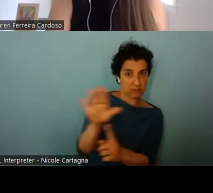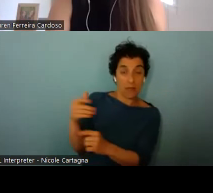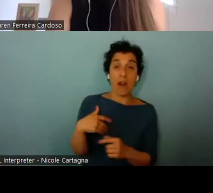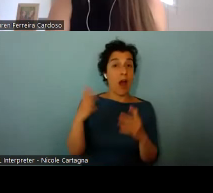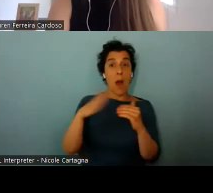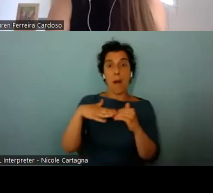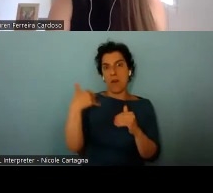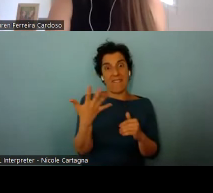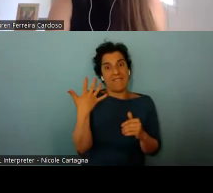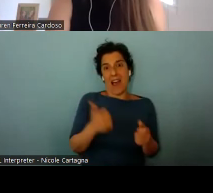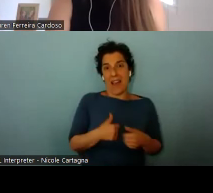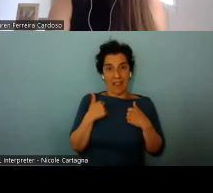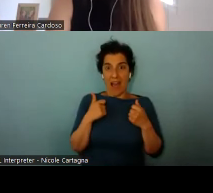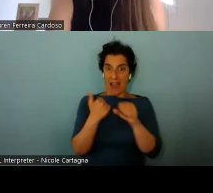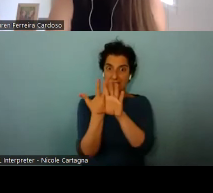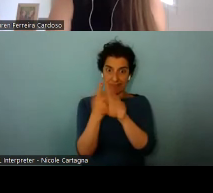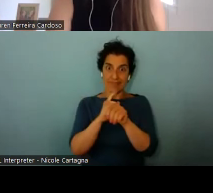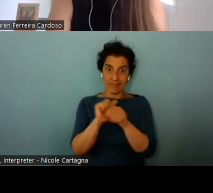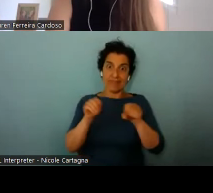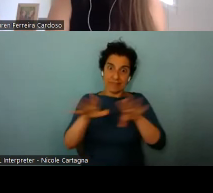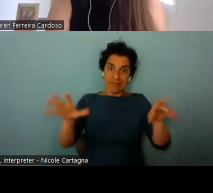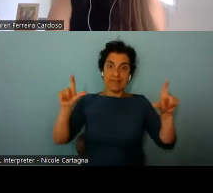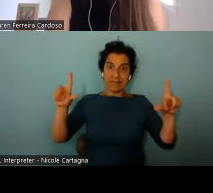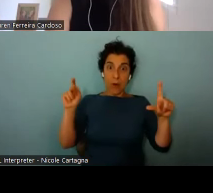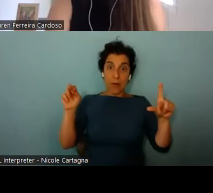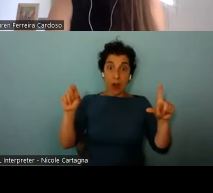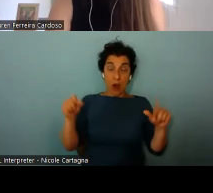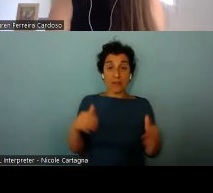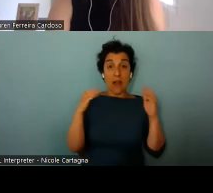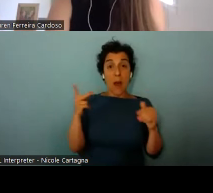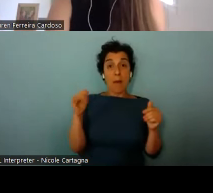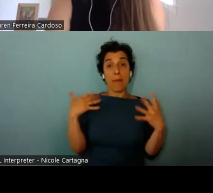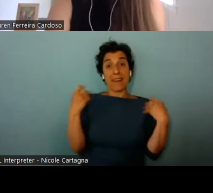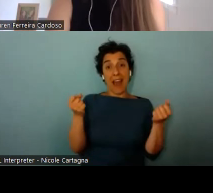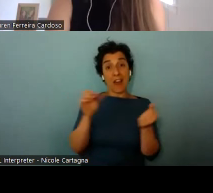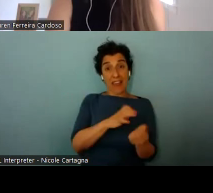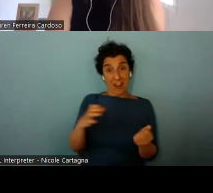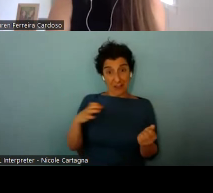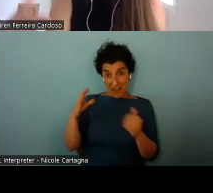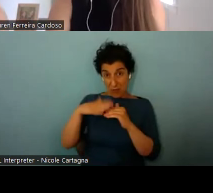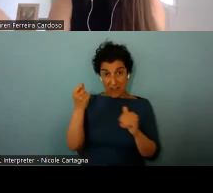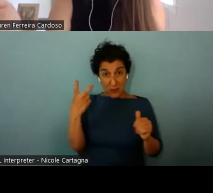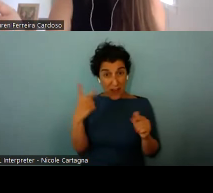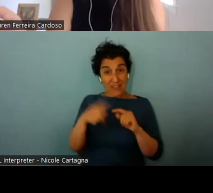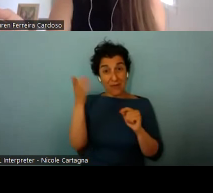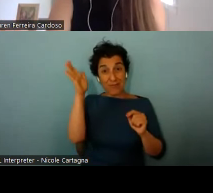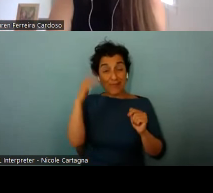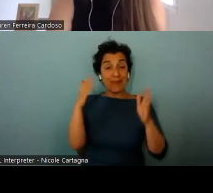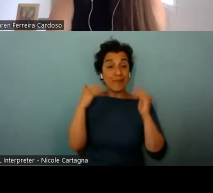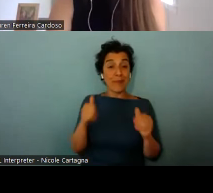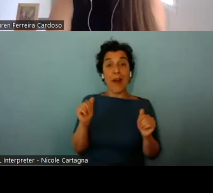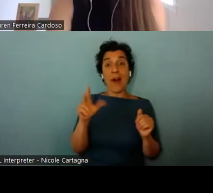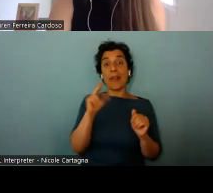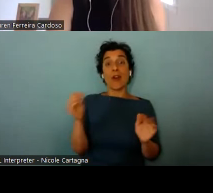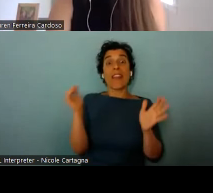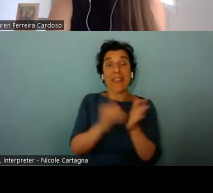live webinars at this point. We've had 12 public presentations at our Public Health Council. We've had more than 30,000